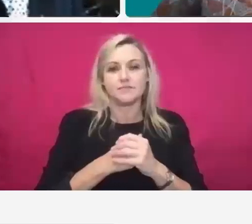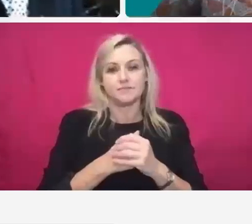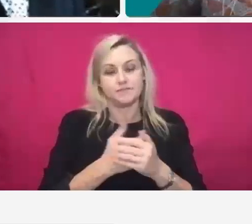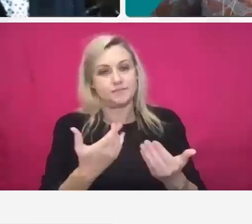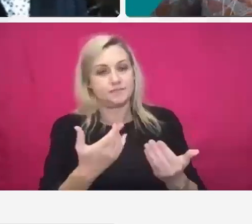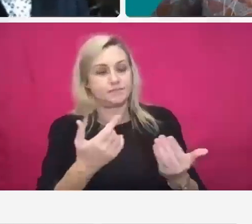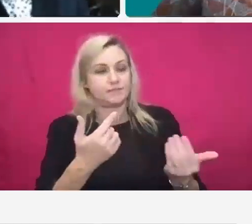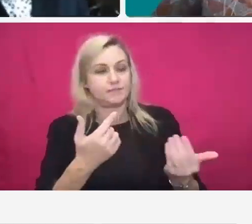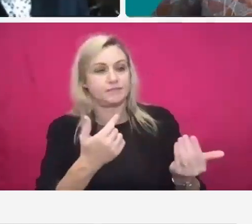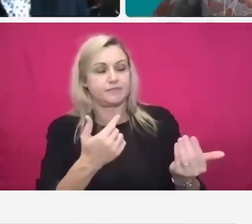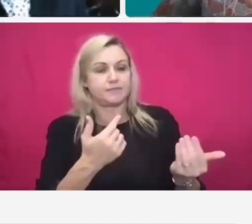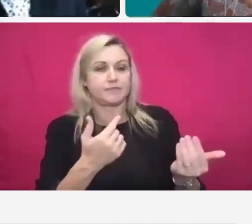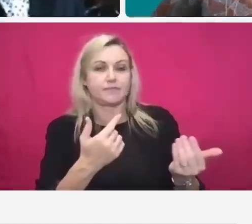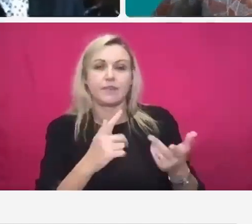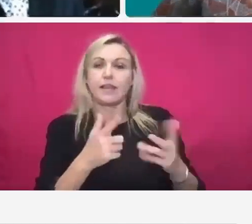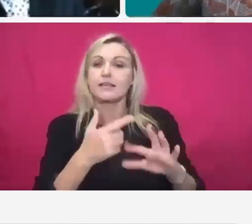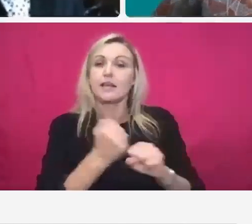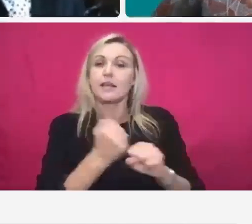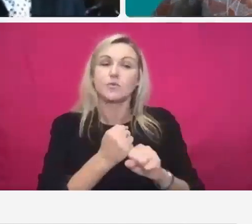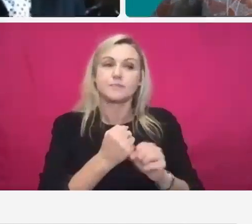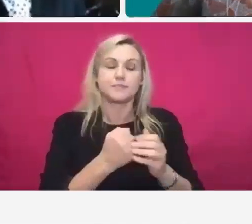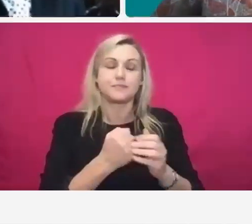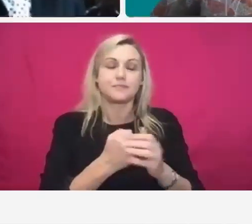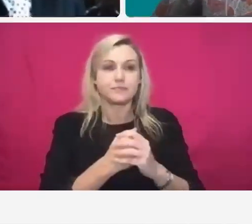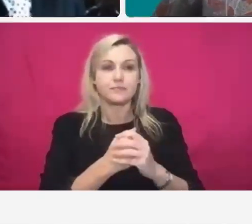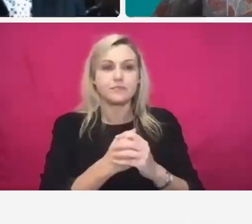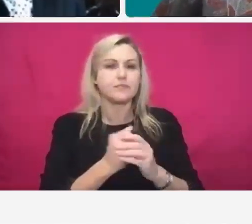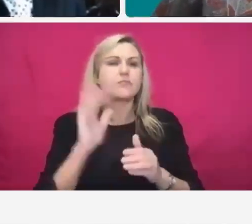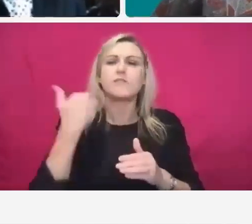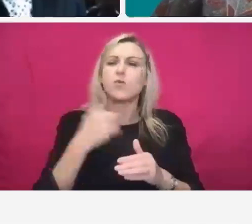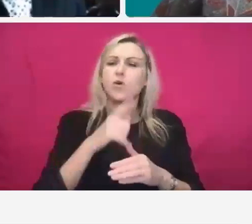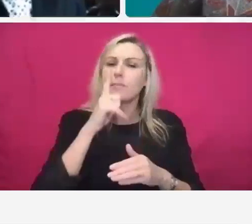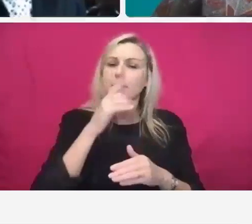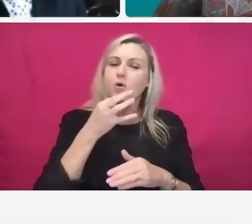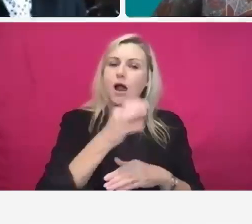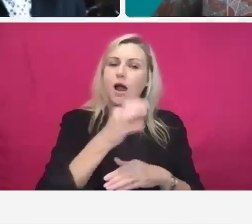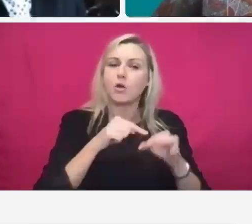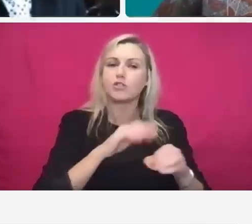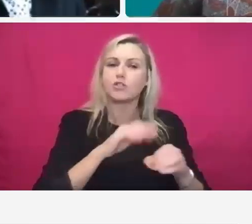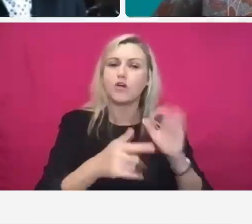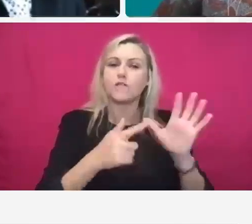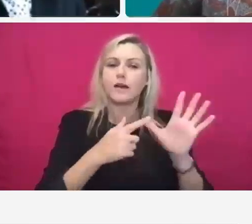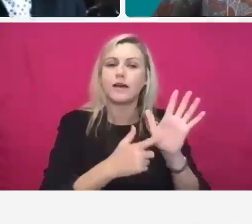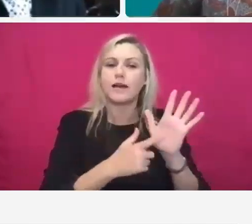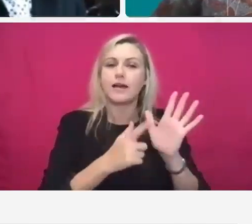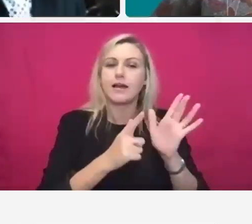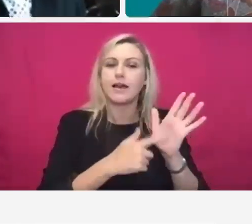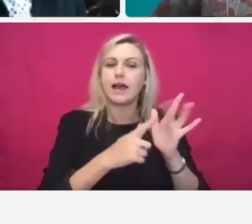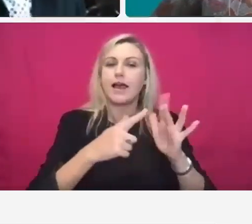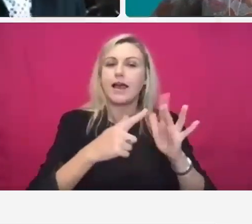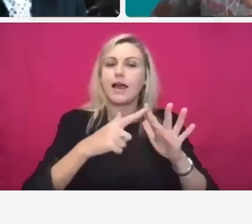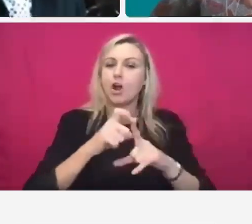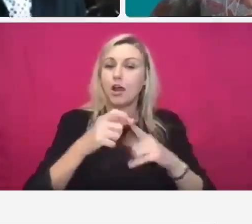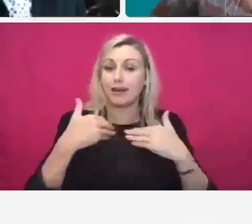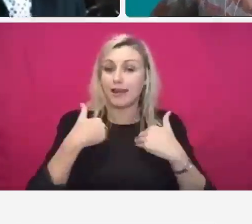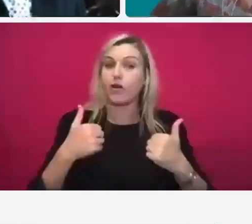identified. So in particular, going back to one of the questions I think we had earlier on around allied health, that's where we